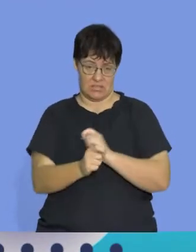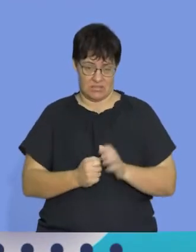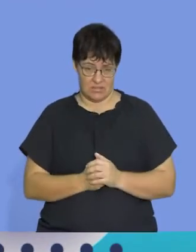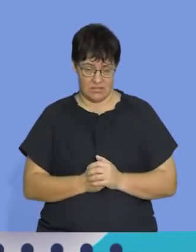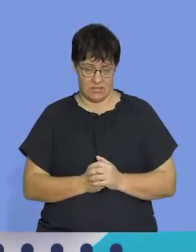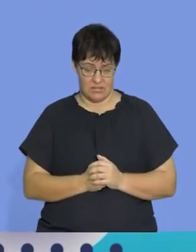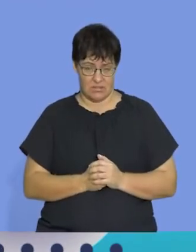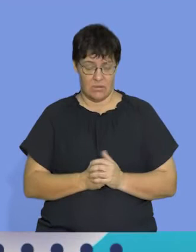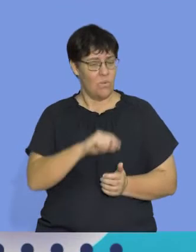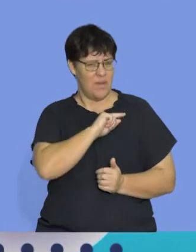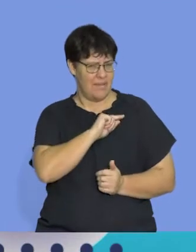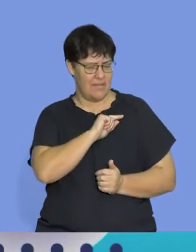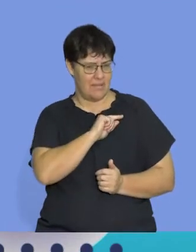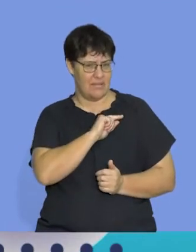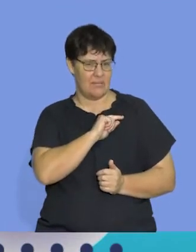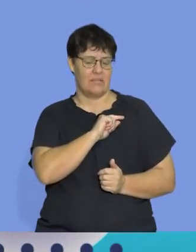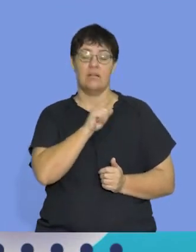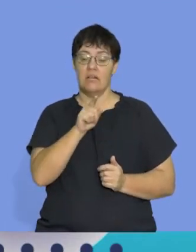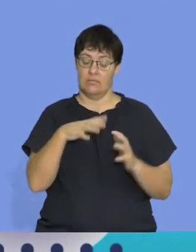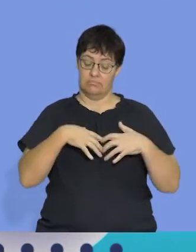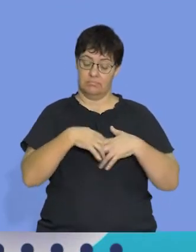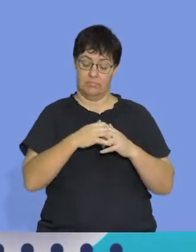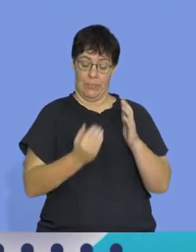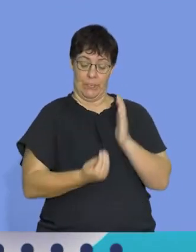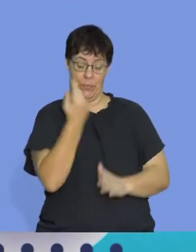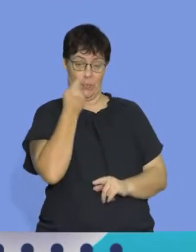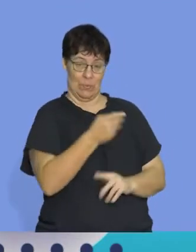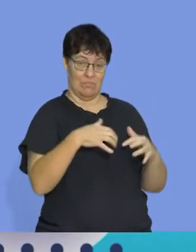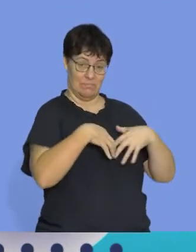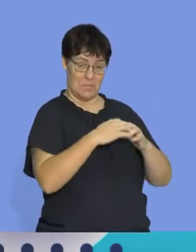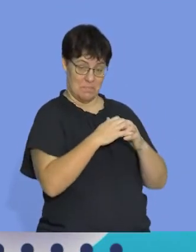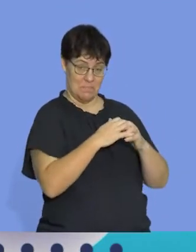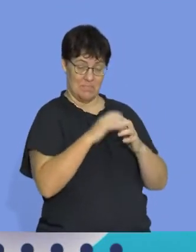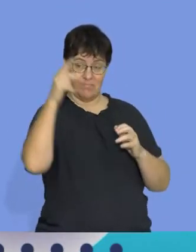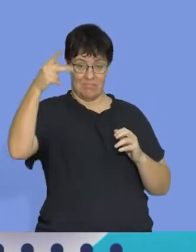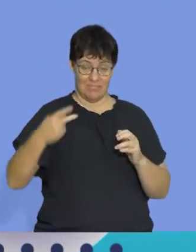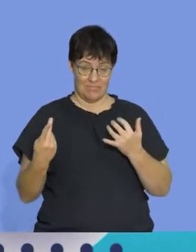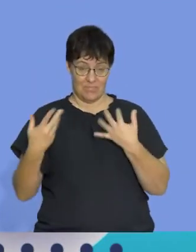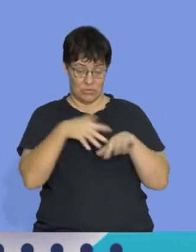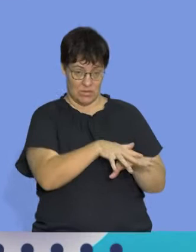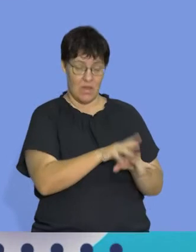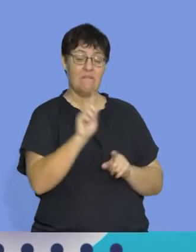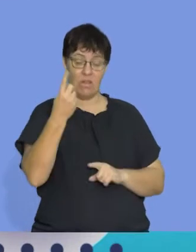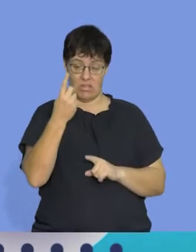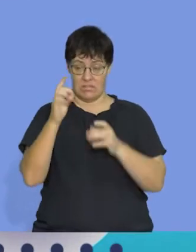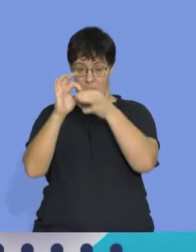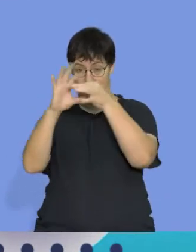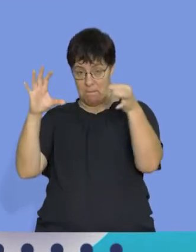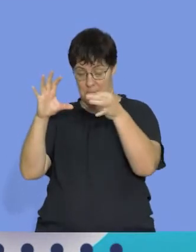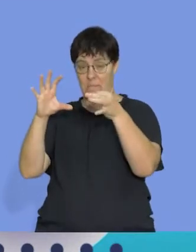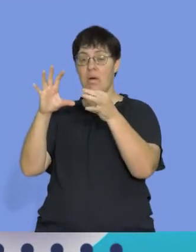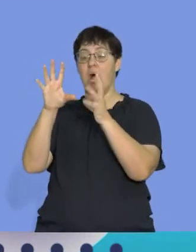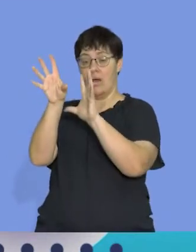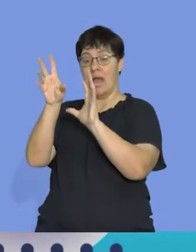because we are saying that for us to form new substances in a chemical change, energy must be absorbed, by the